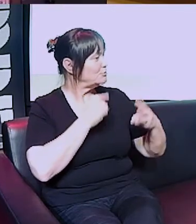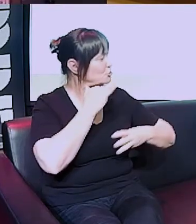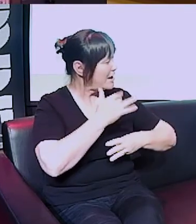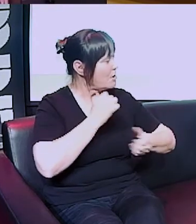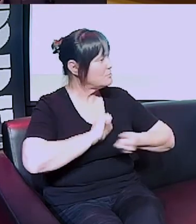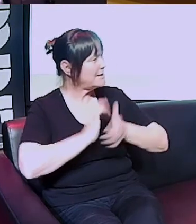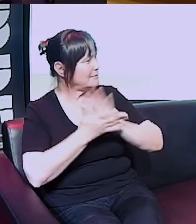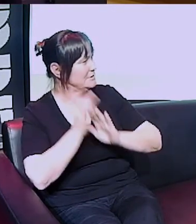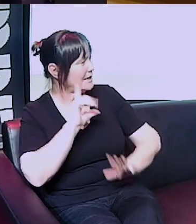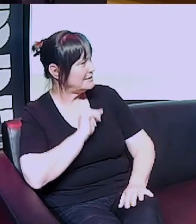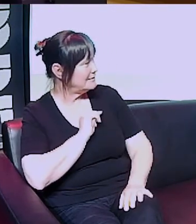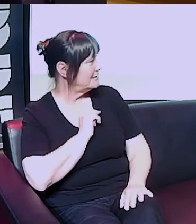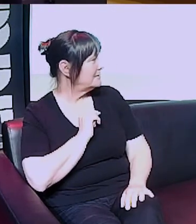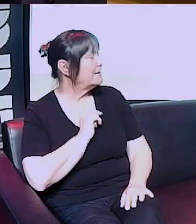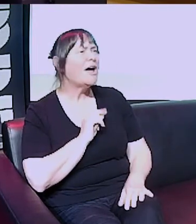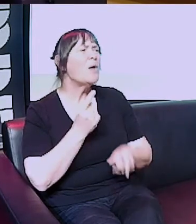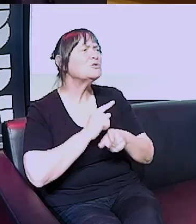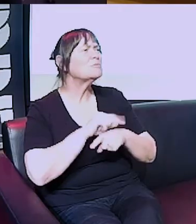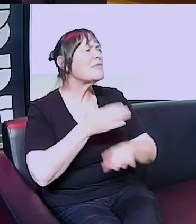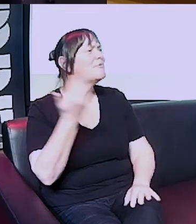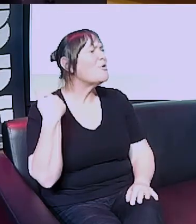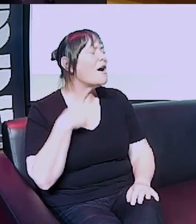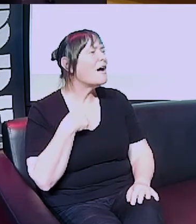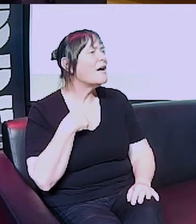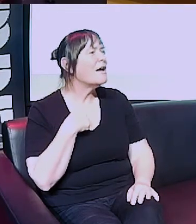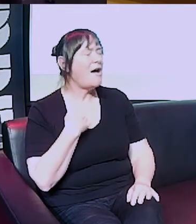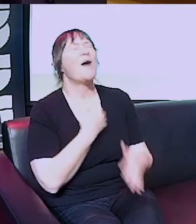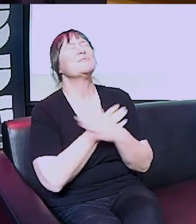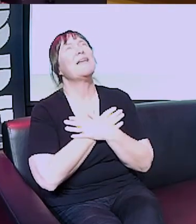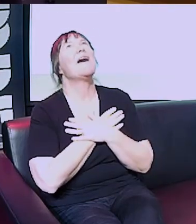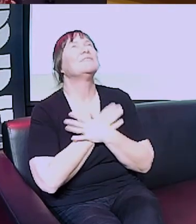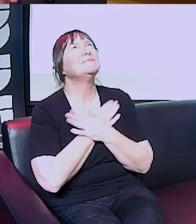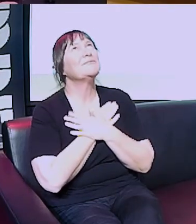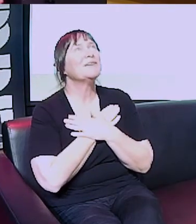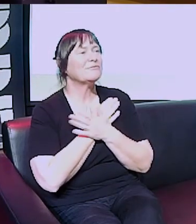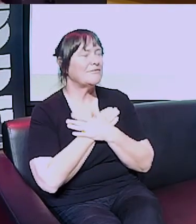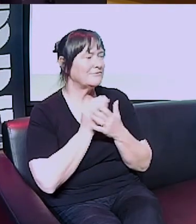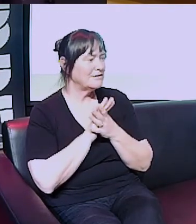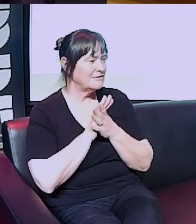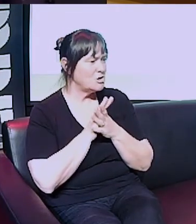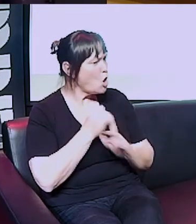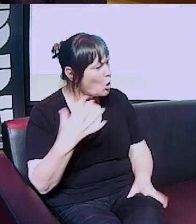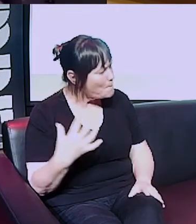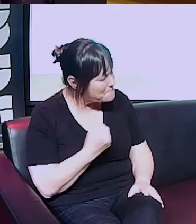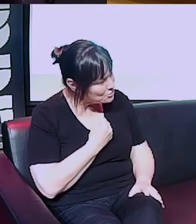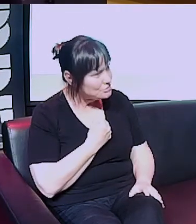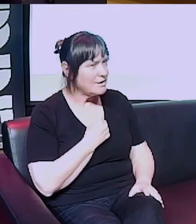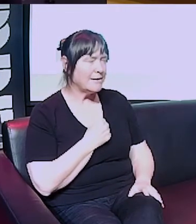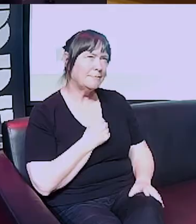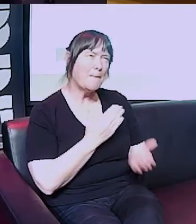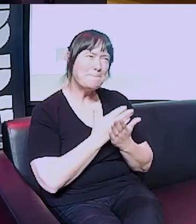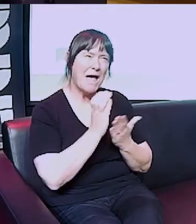or sign language? Do you know, we talked about that the other day. Yeah. I would have loved it to be not compulsory, but part of the